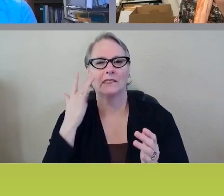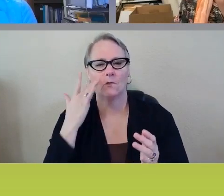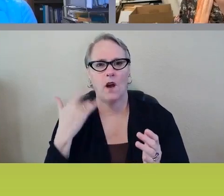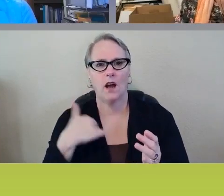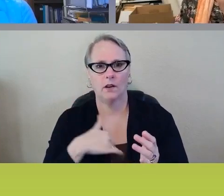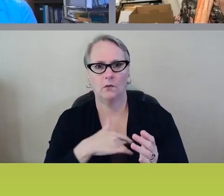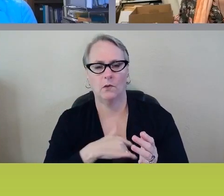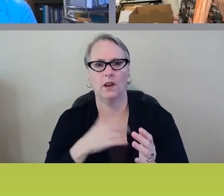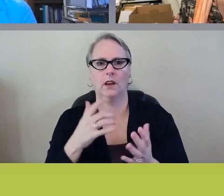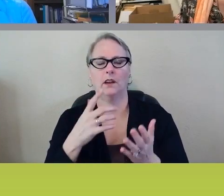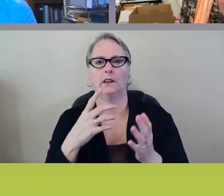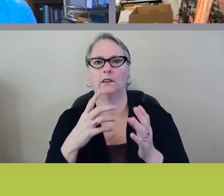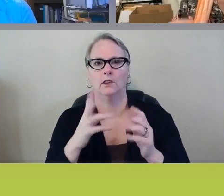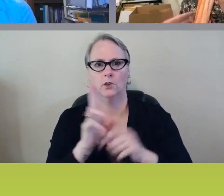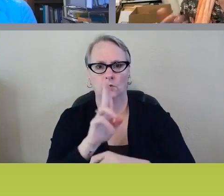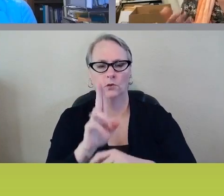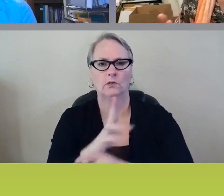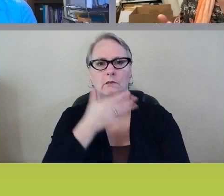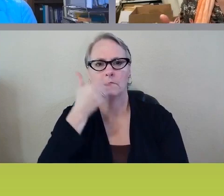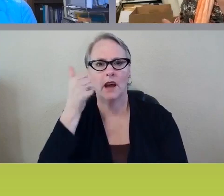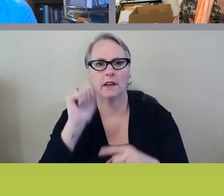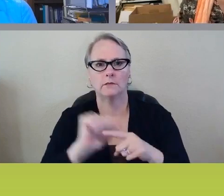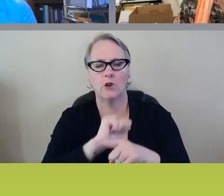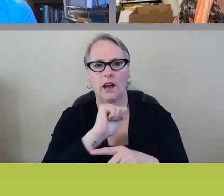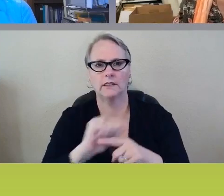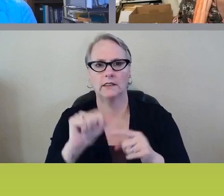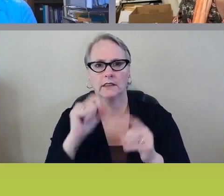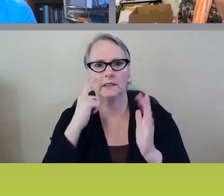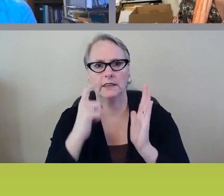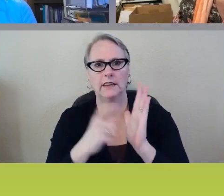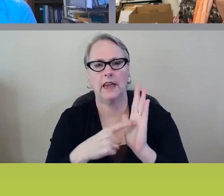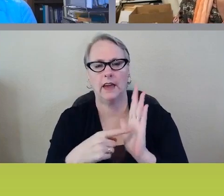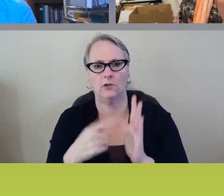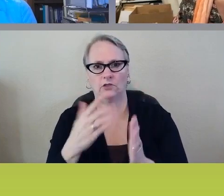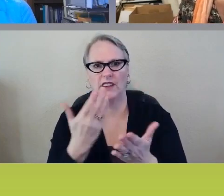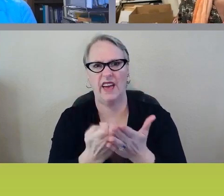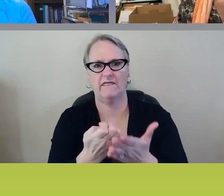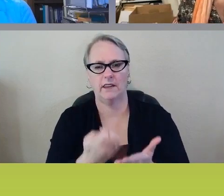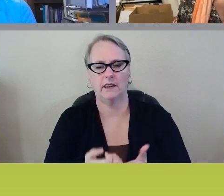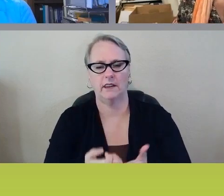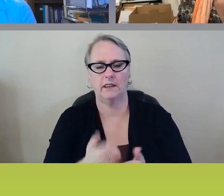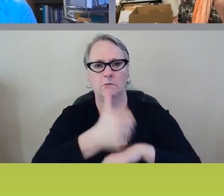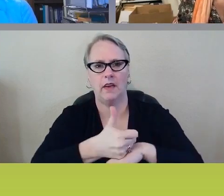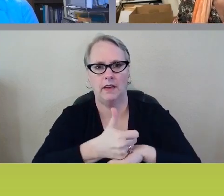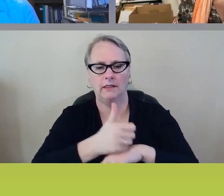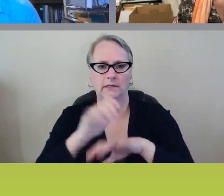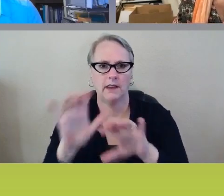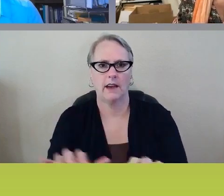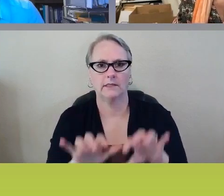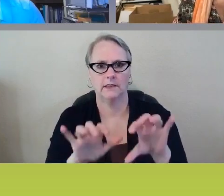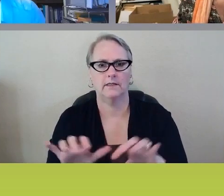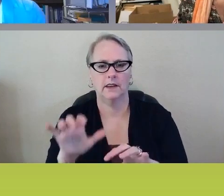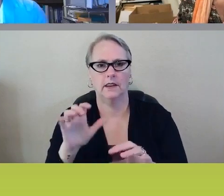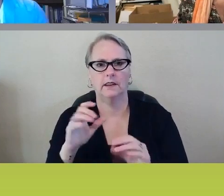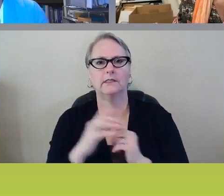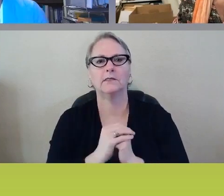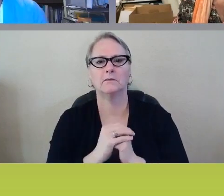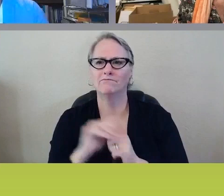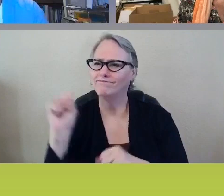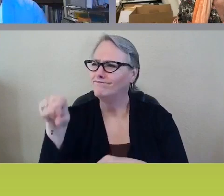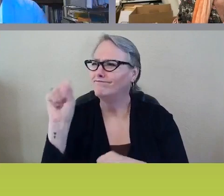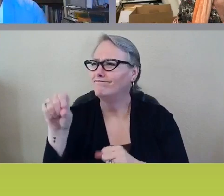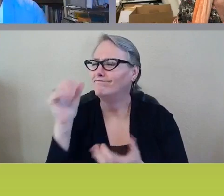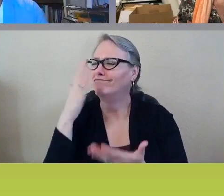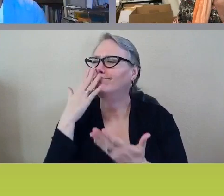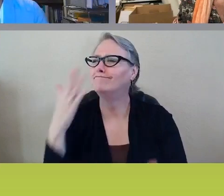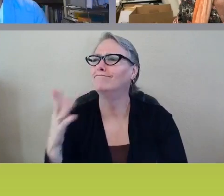best practice indicators that are evidence-based activities or components. Yeah, thank you, Nilda. I really like